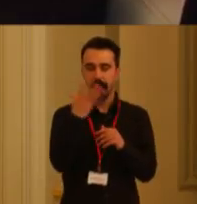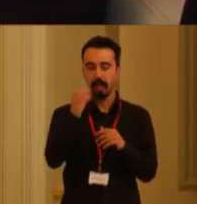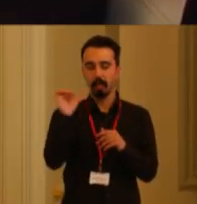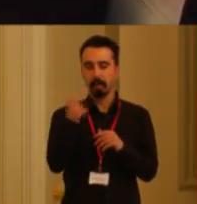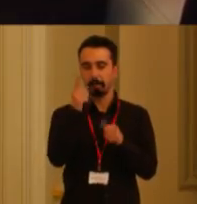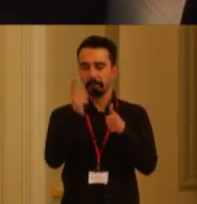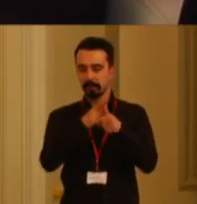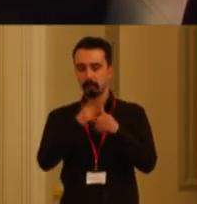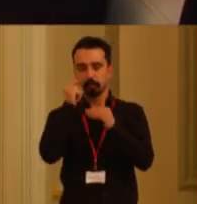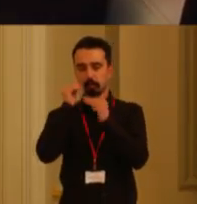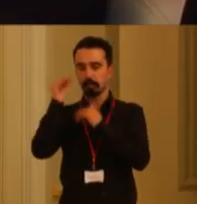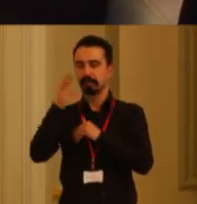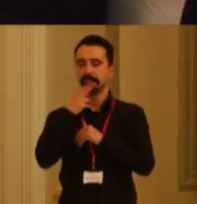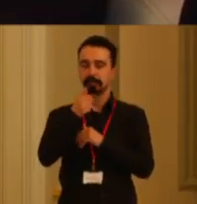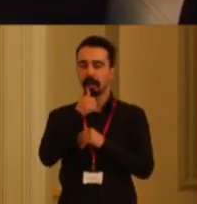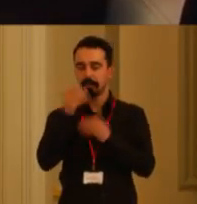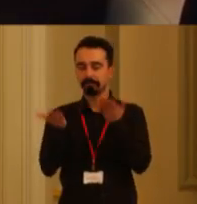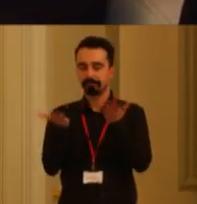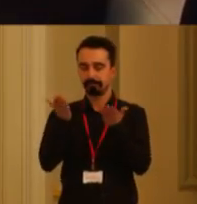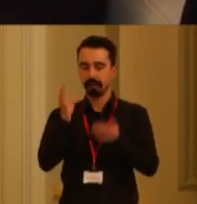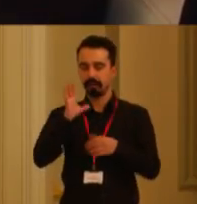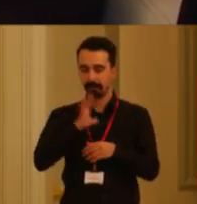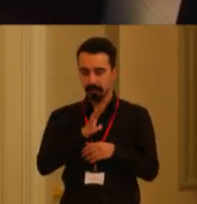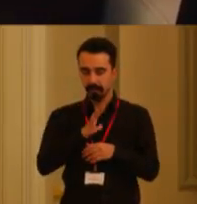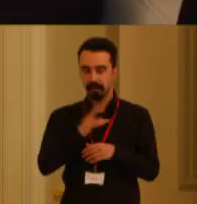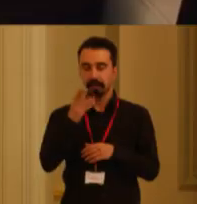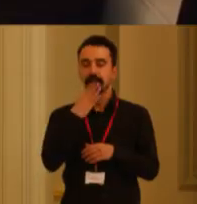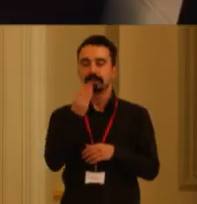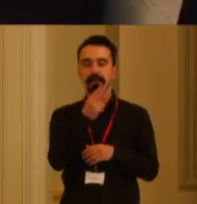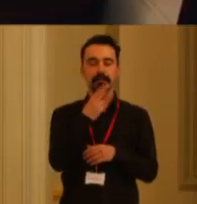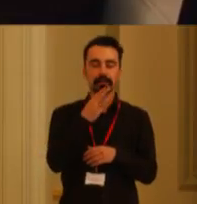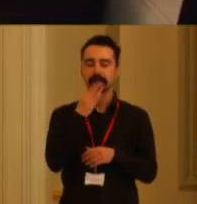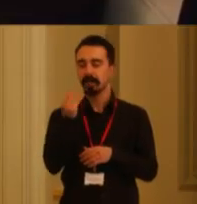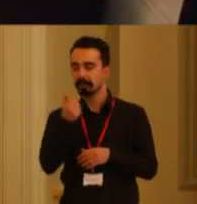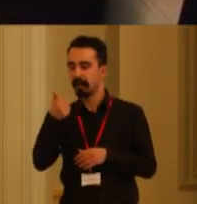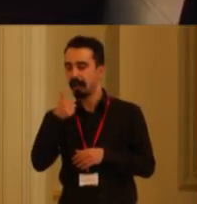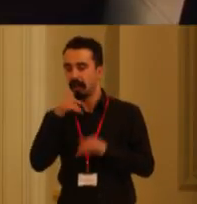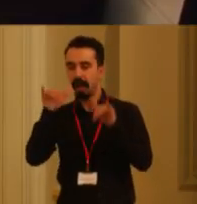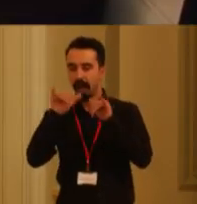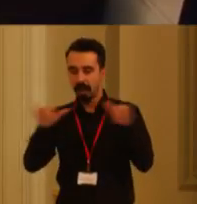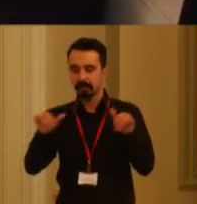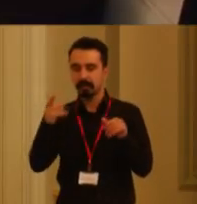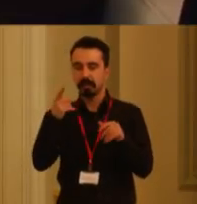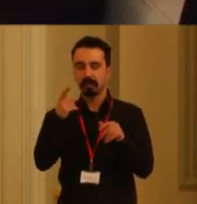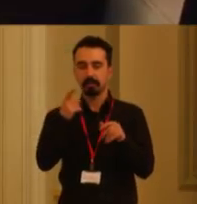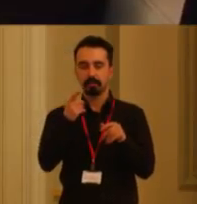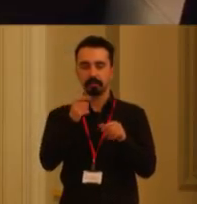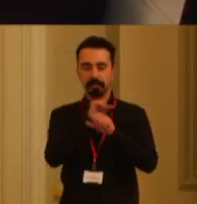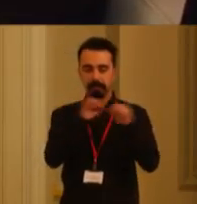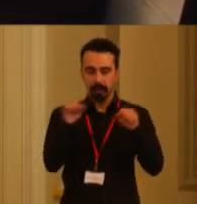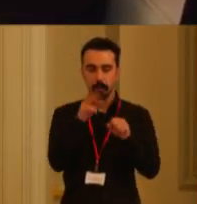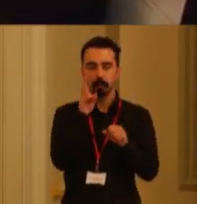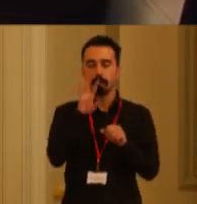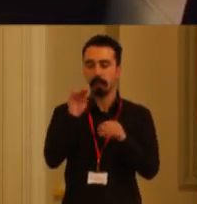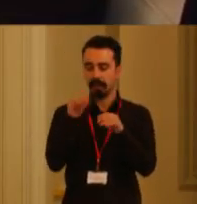with regards to access to opportunity and threats. And one of them says, they said is gender. They said